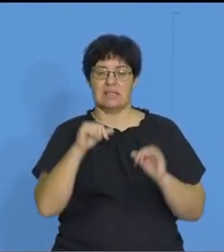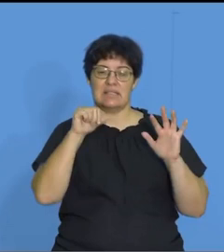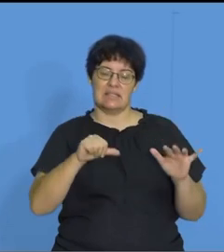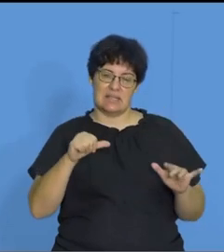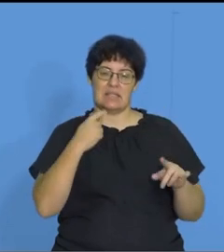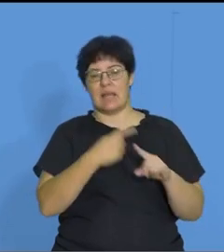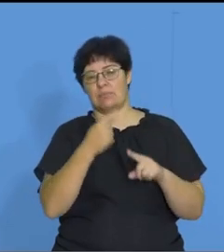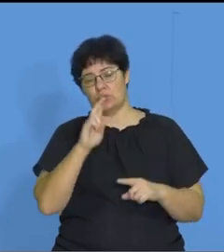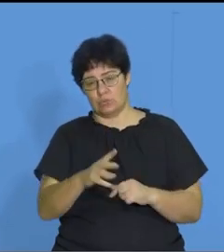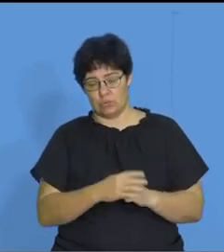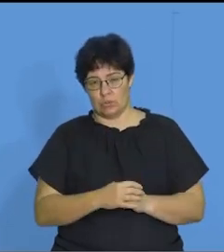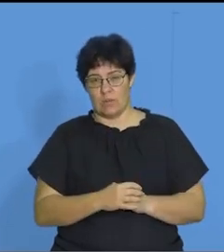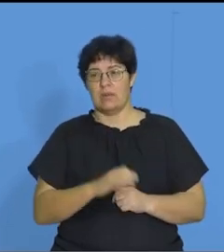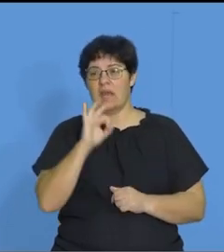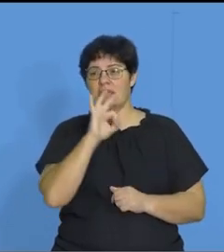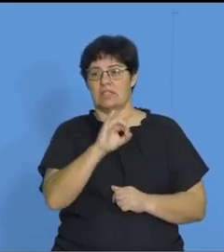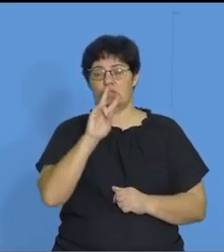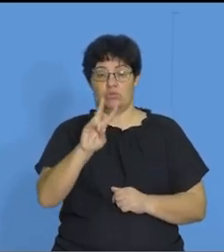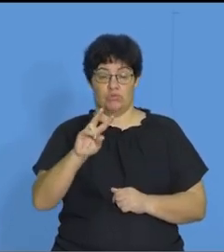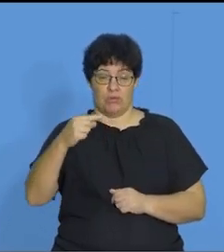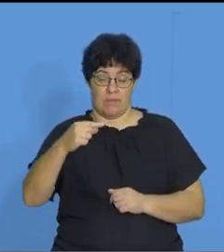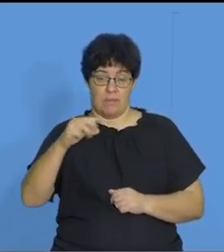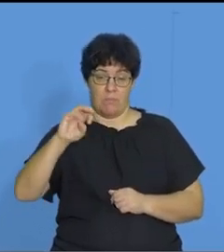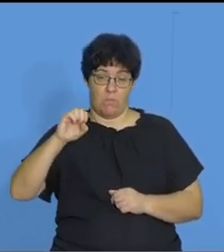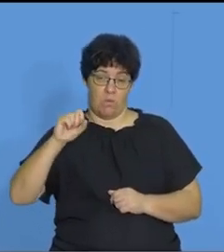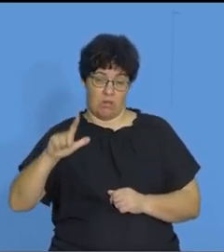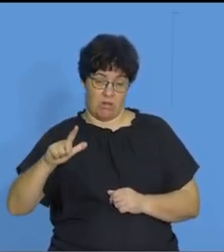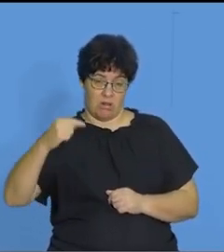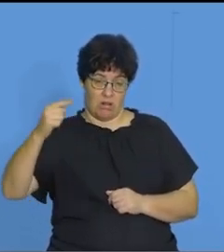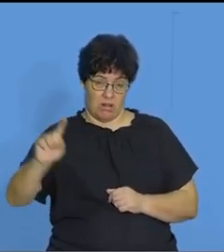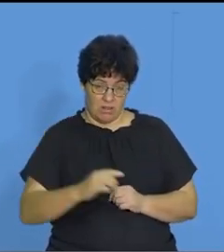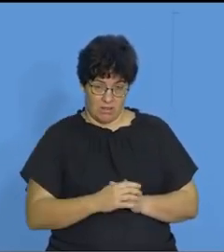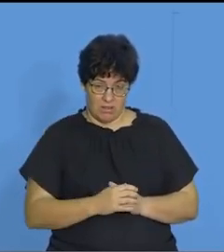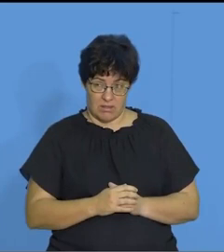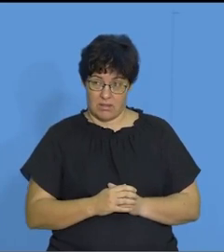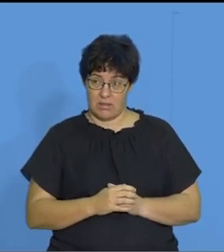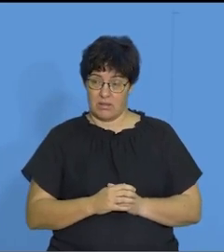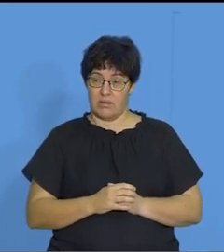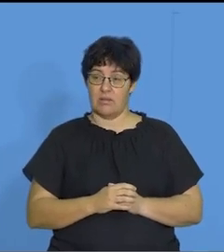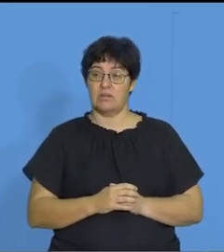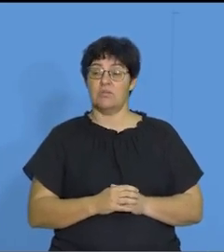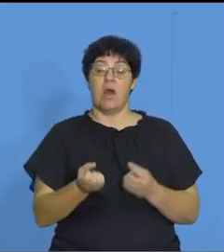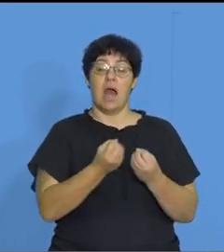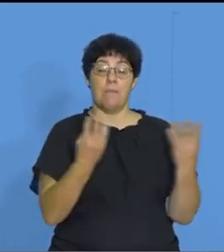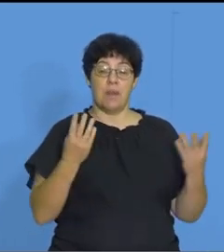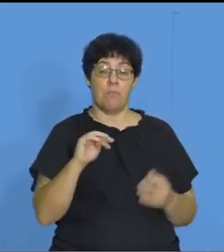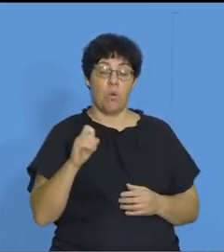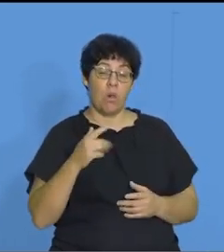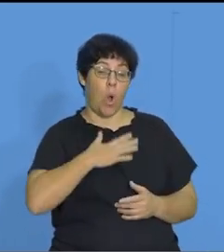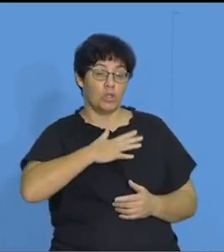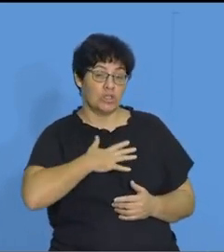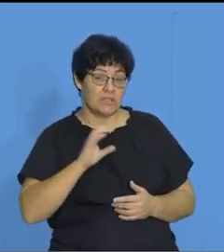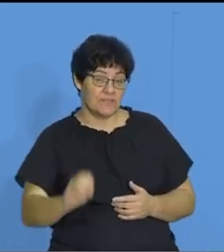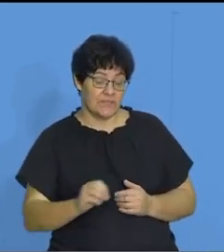16 multiplied by 2, it gives us 32 grams per mole, okay? So the moles of